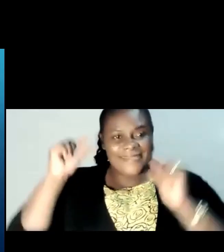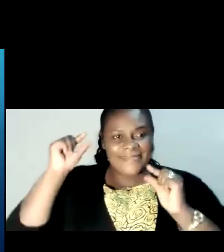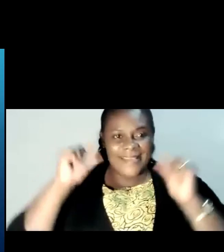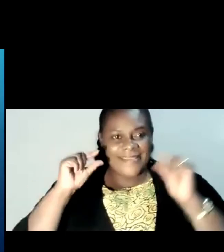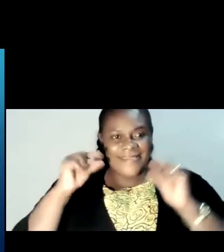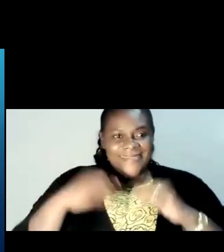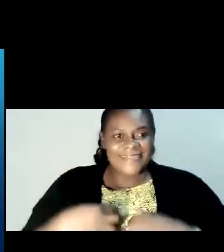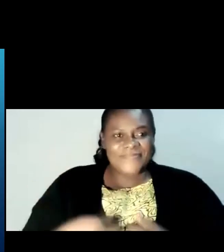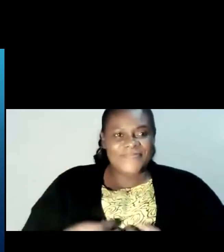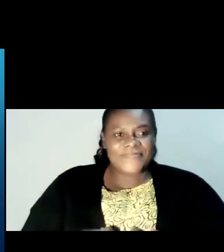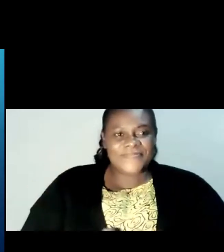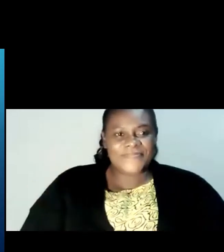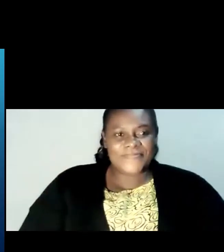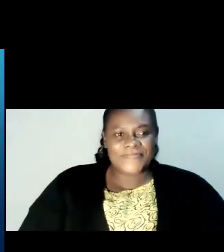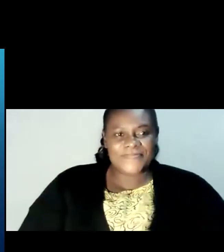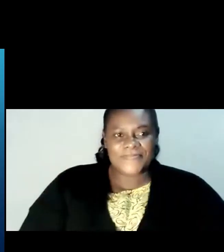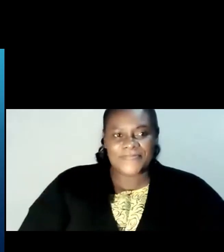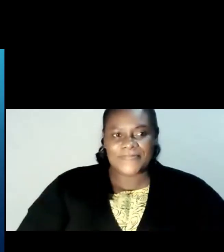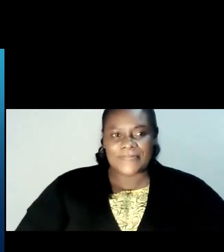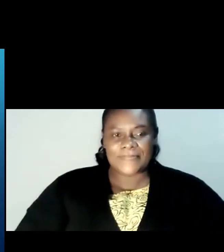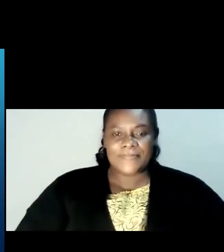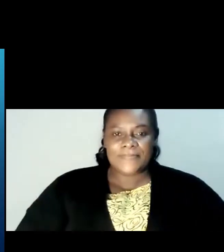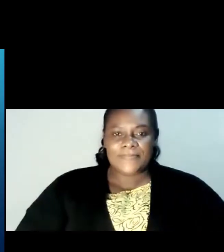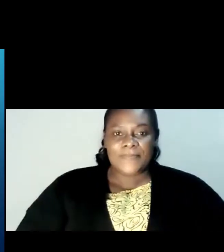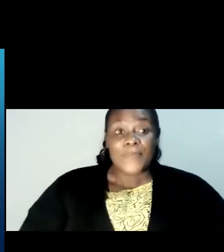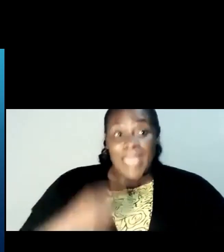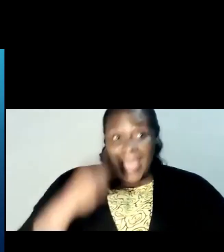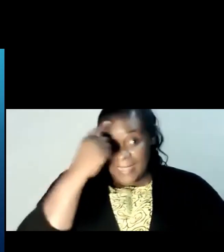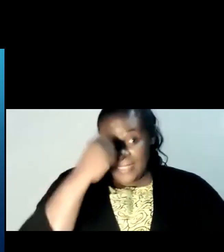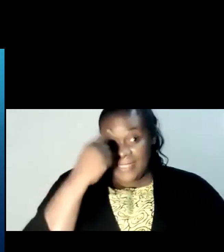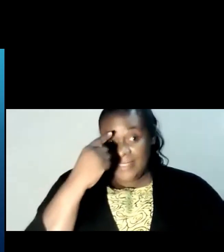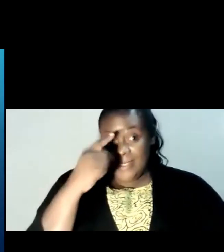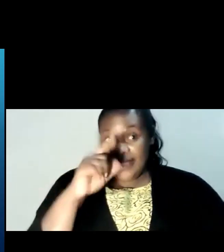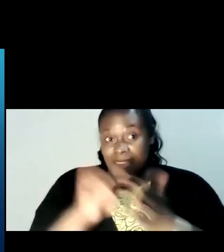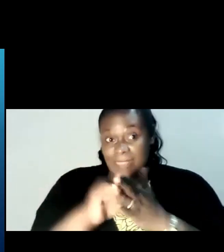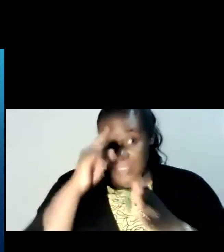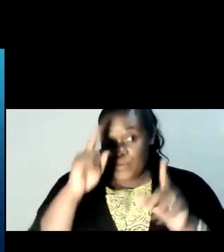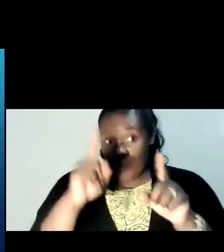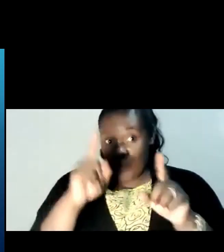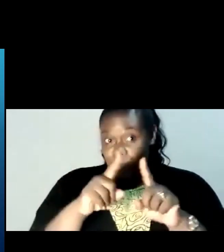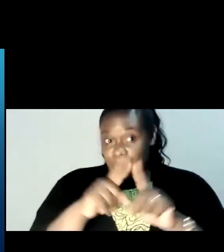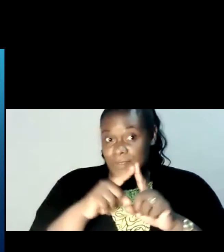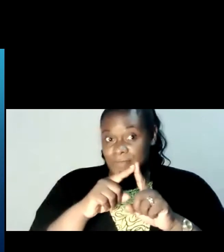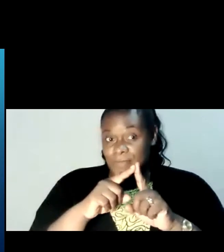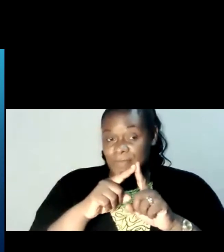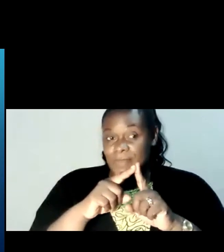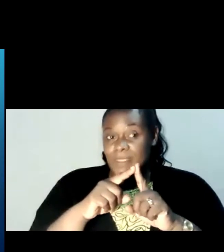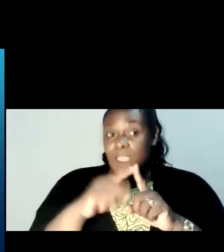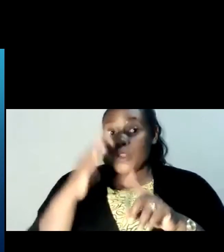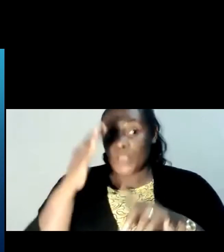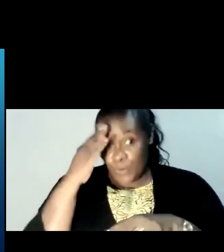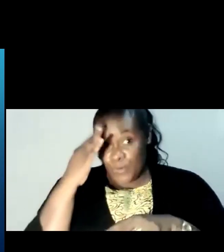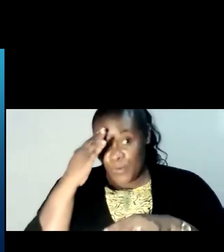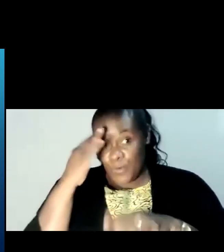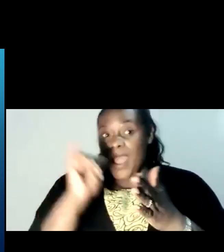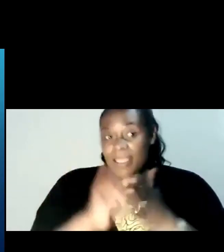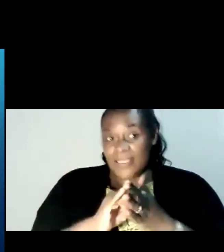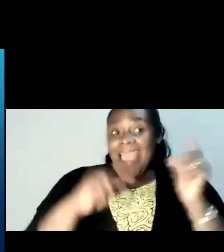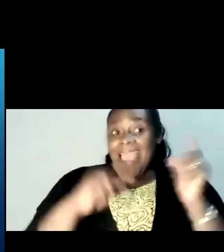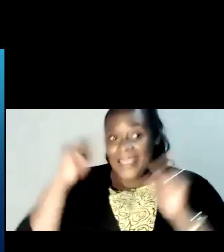Right, I think most persons would agree that that they already know that exercise is